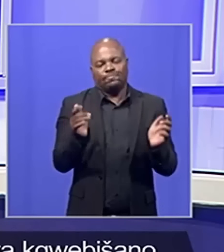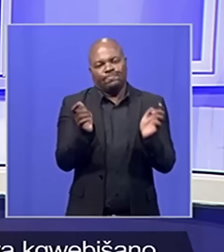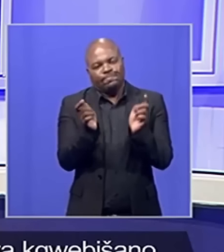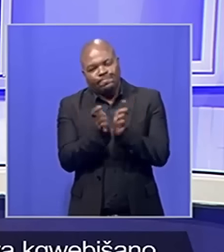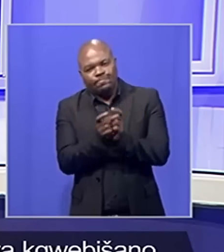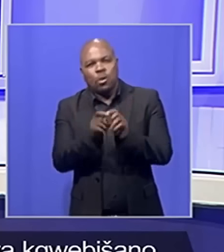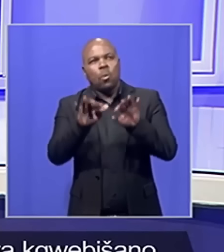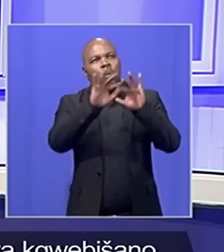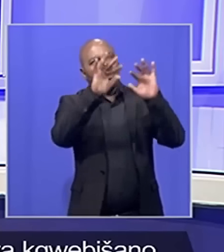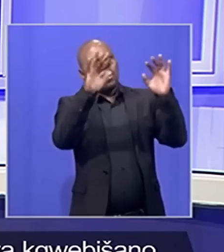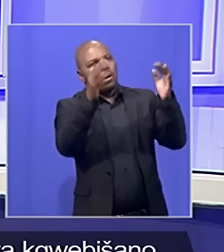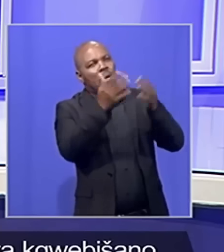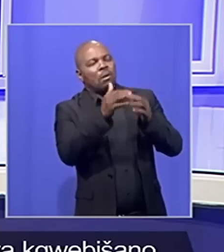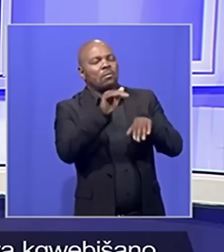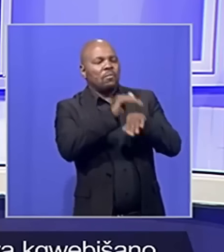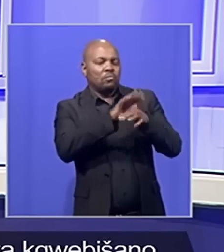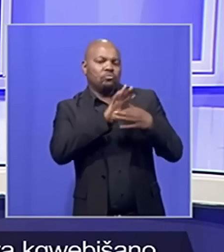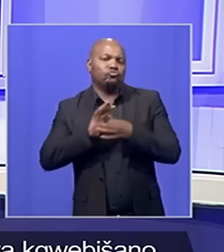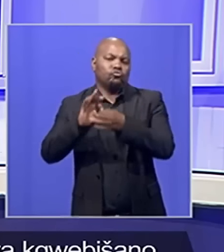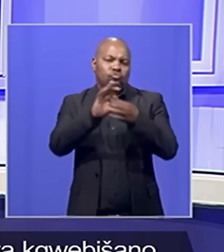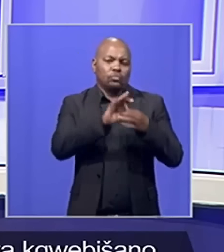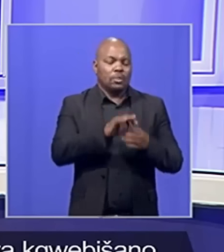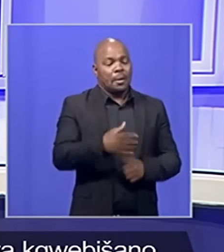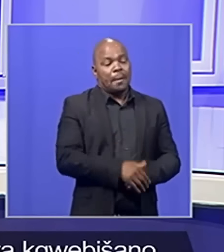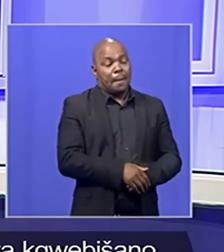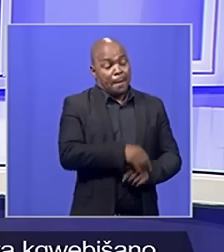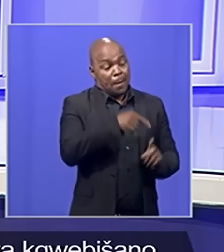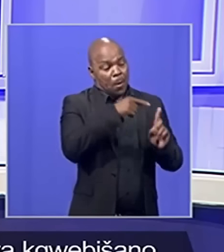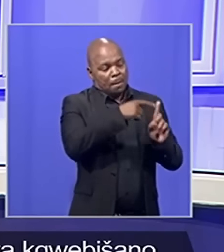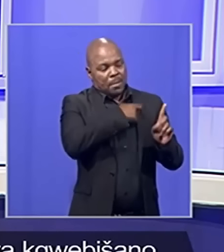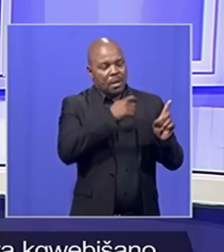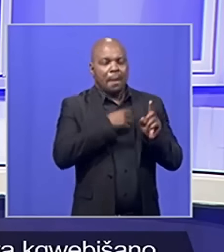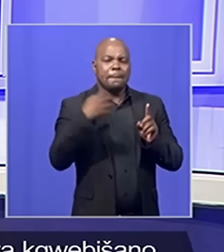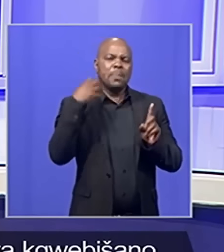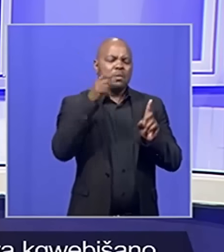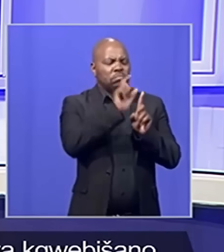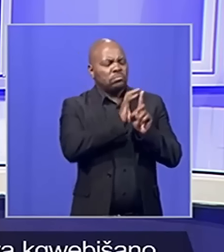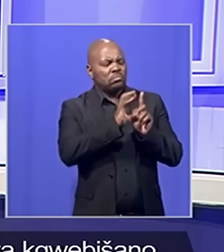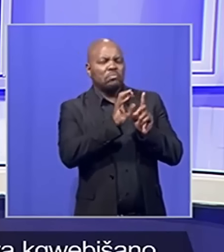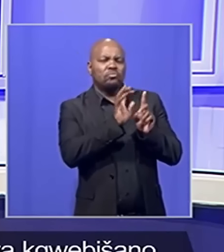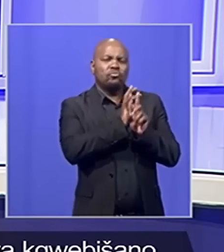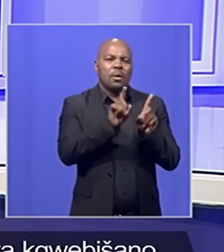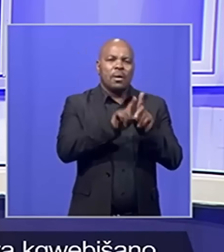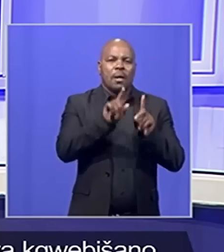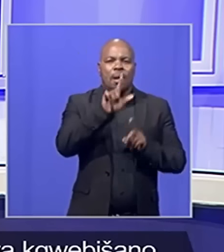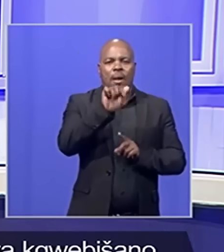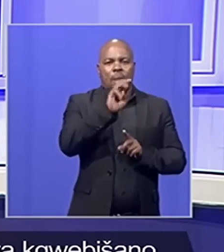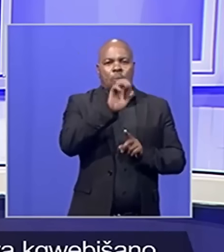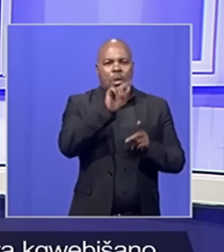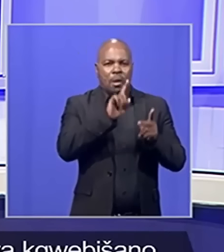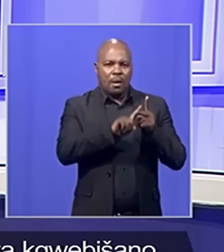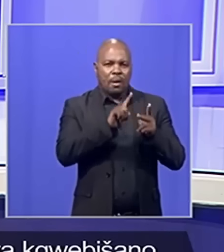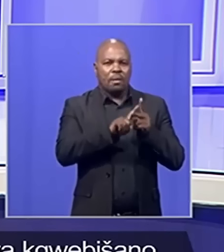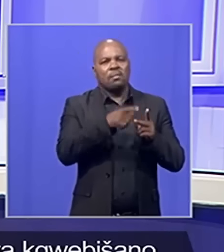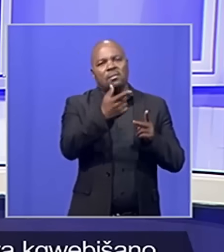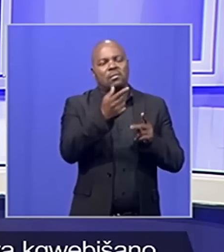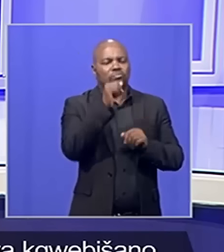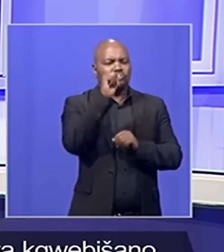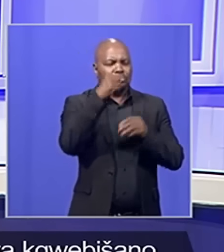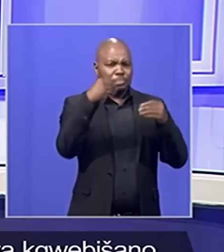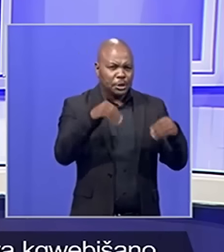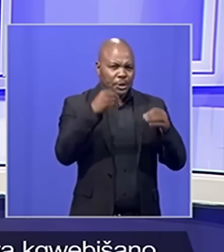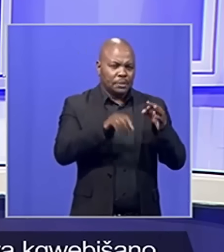tša lefase. Mopresidente o farafarilwe ke ditona go balwa le tona ya merero ya boditšhabatšhaba Ronald Lamola le ya kgwebišano le